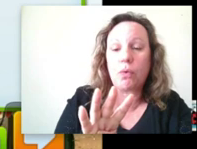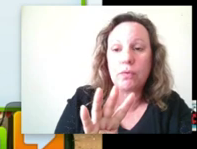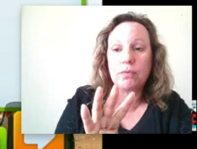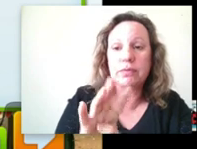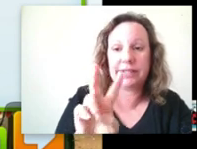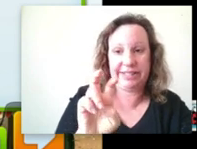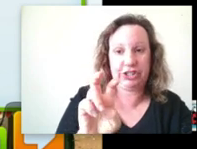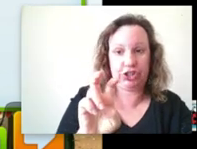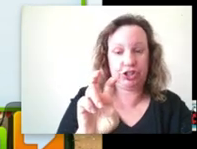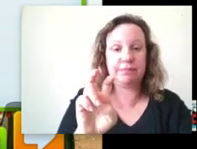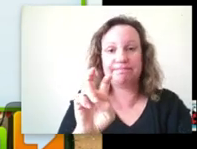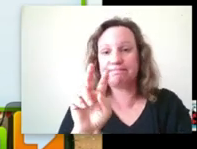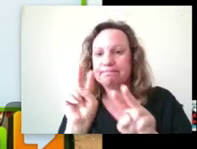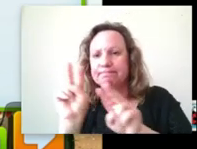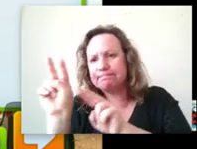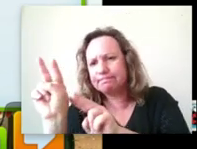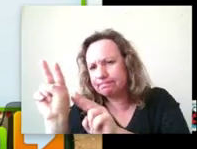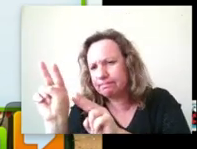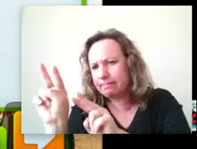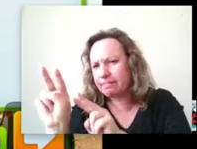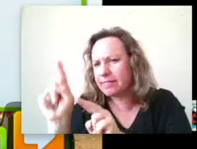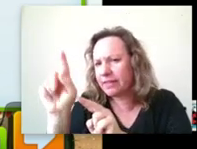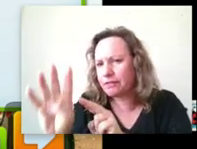at my fourths.